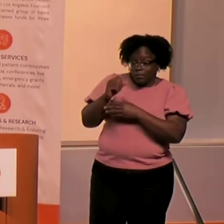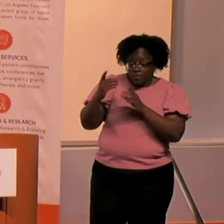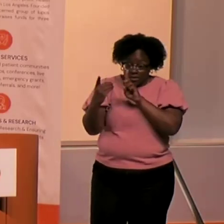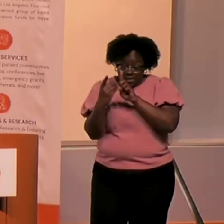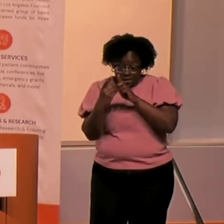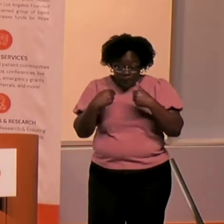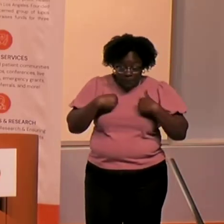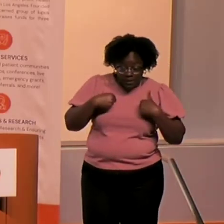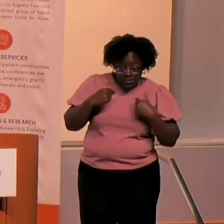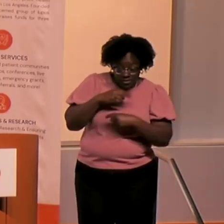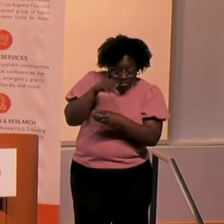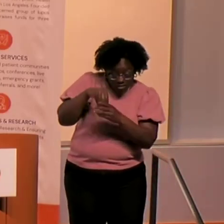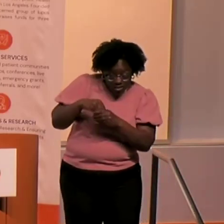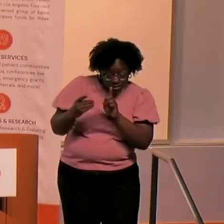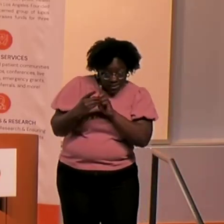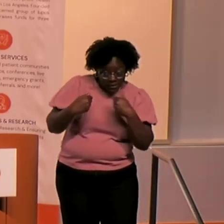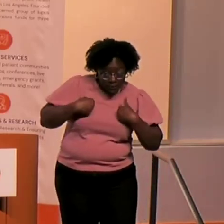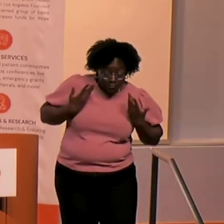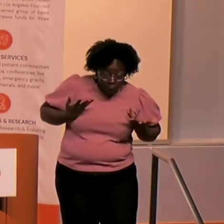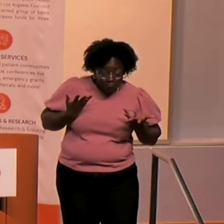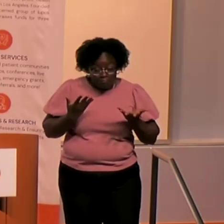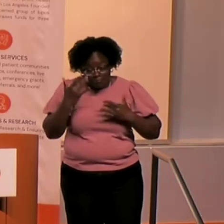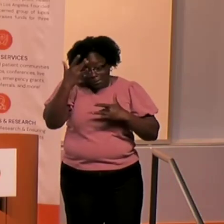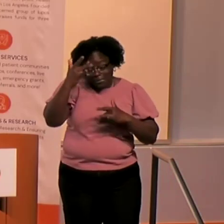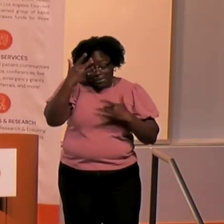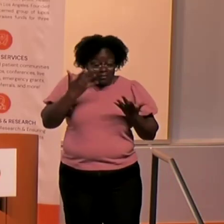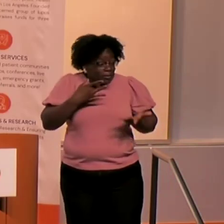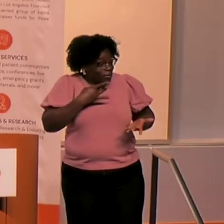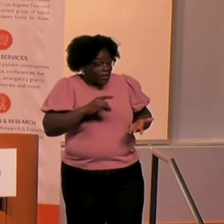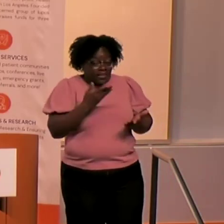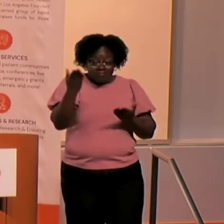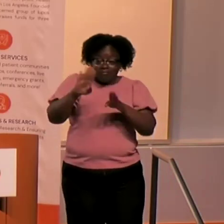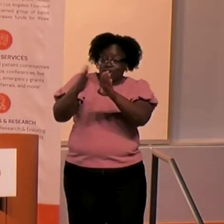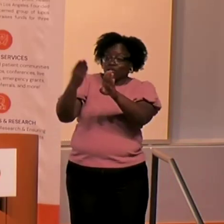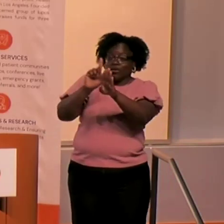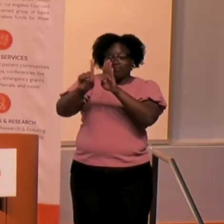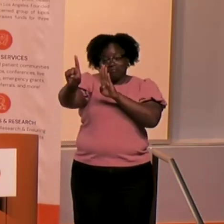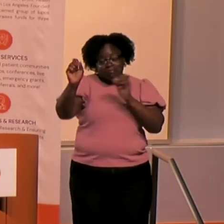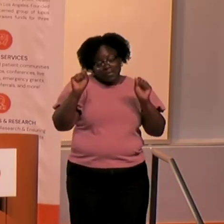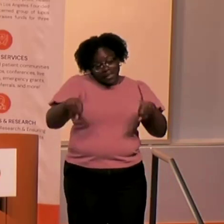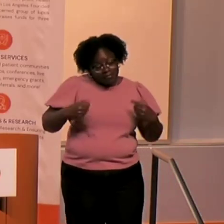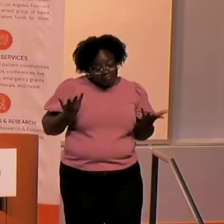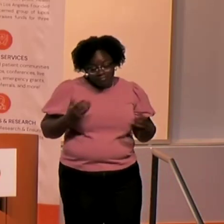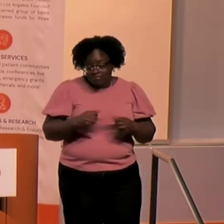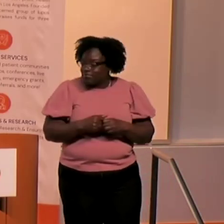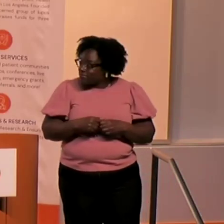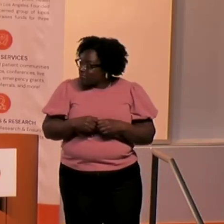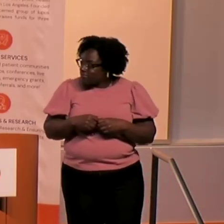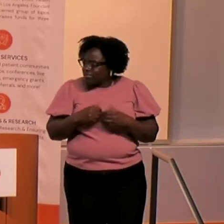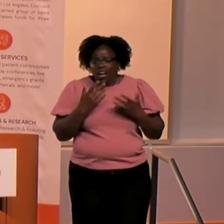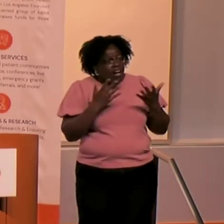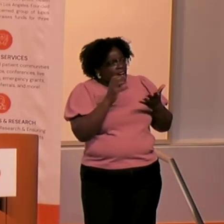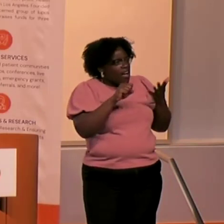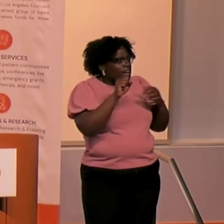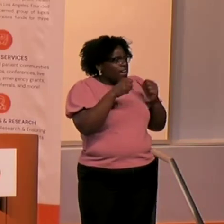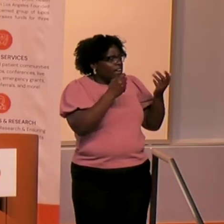is part of the package. If you don't like it, there's the door. And a lot of them were like, yeah, no,